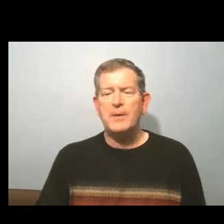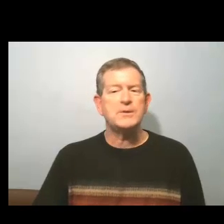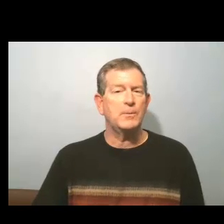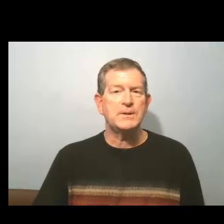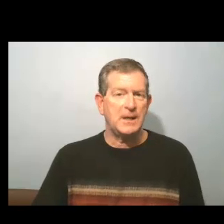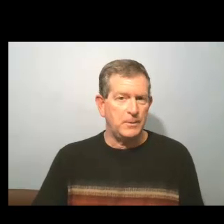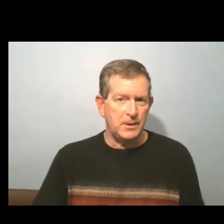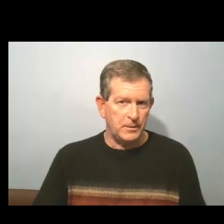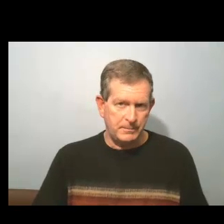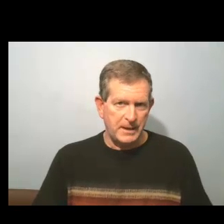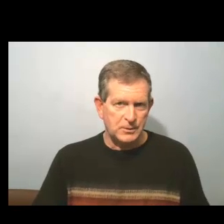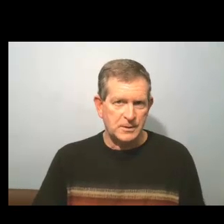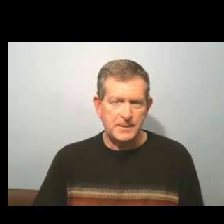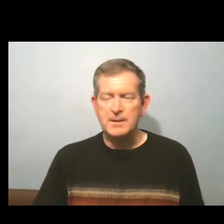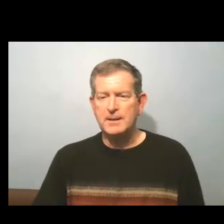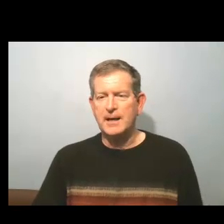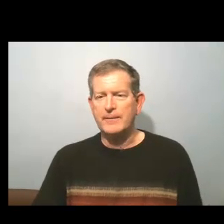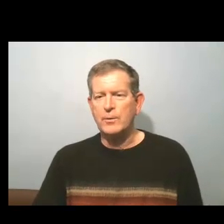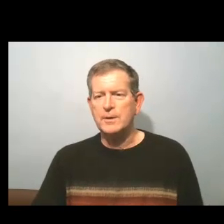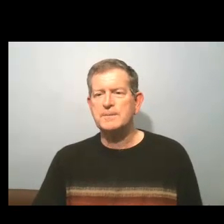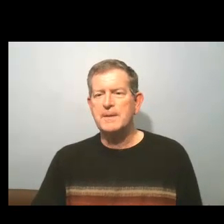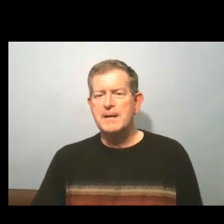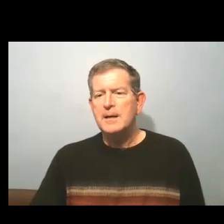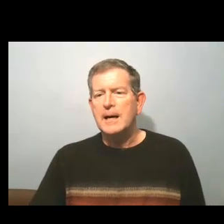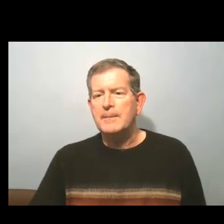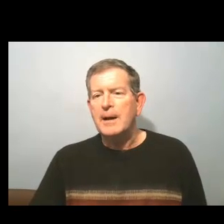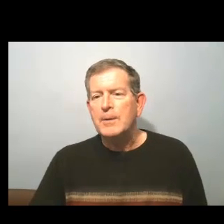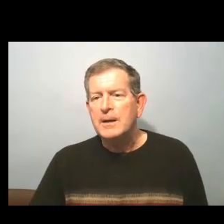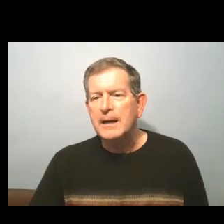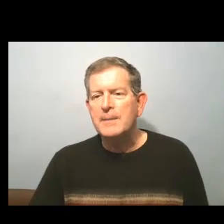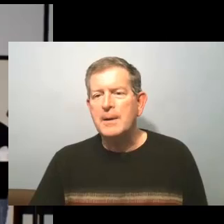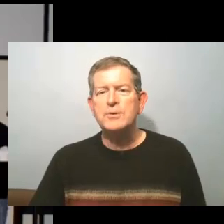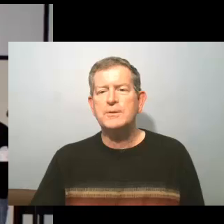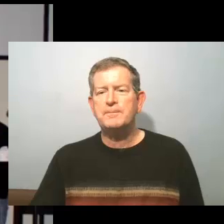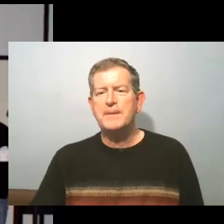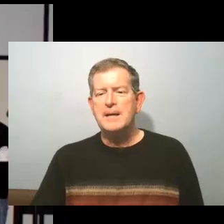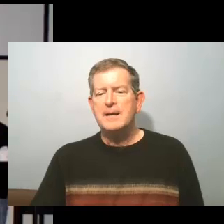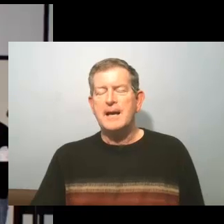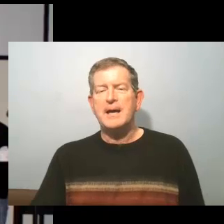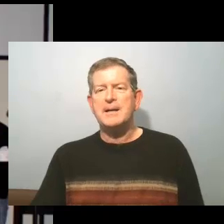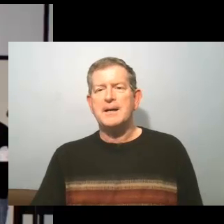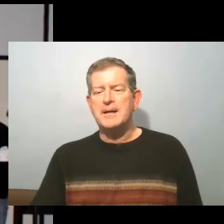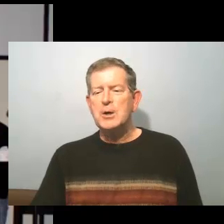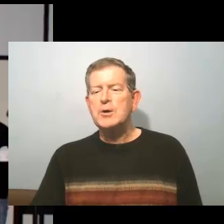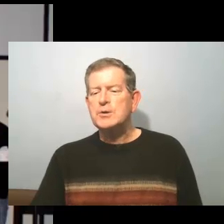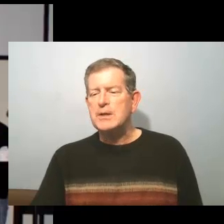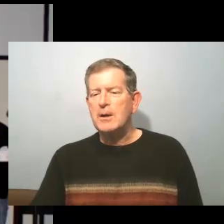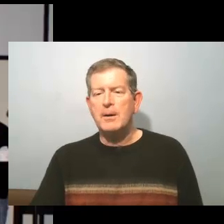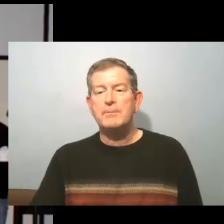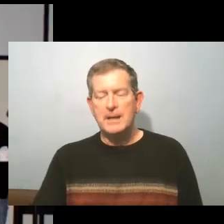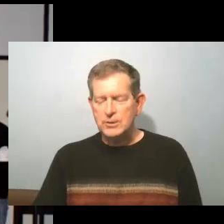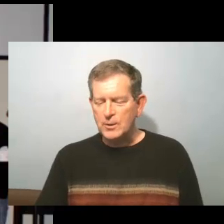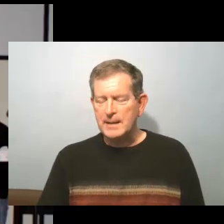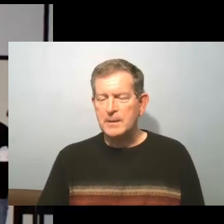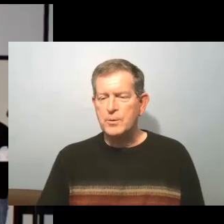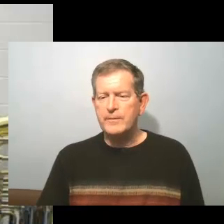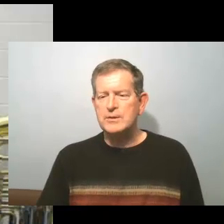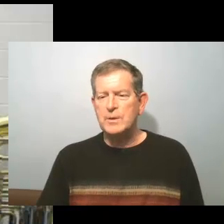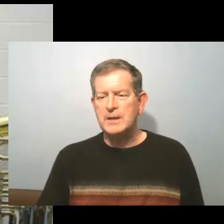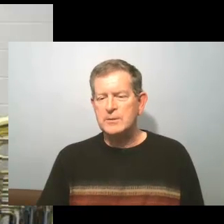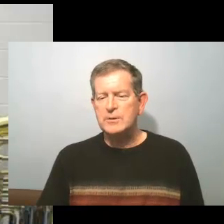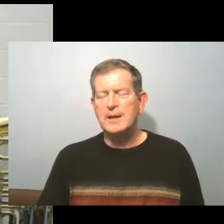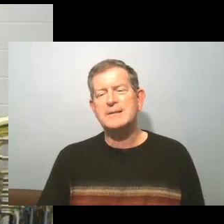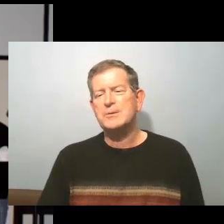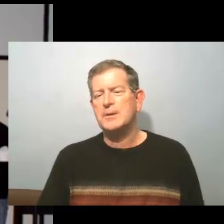We see a mouse, and once again we know that mice are to be clicked on, of course. We click on the mouse, and here you see, oh, I should go back to the